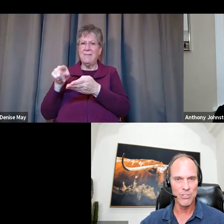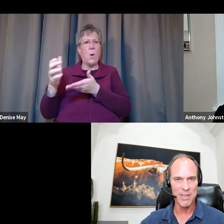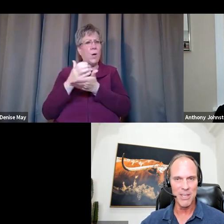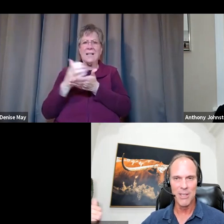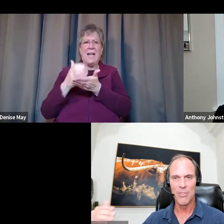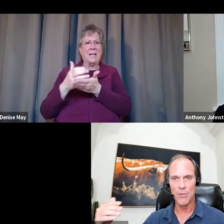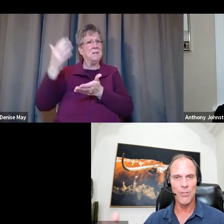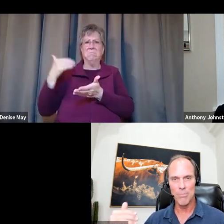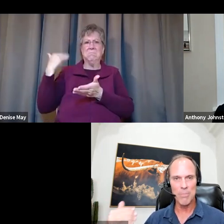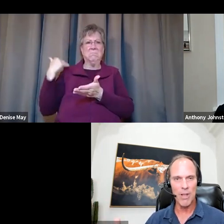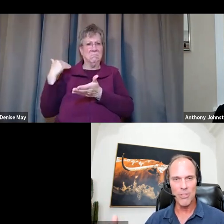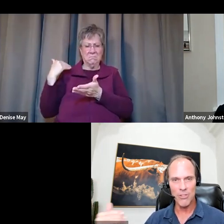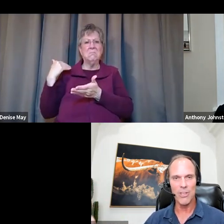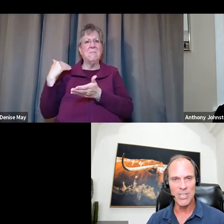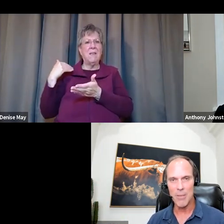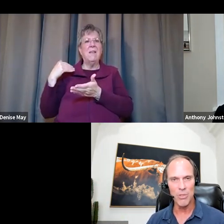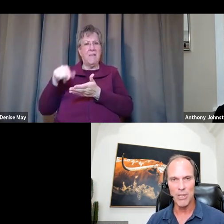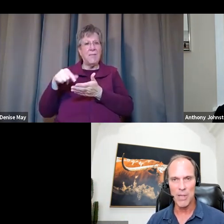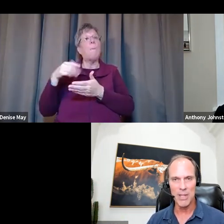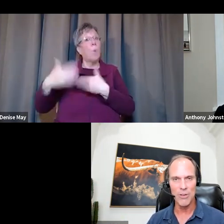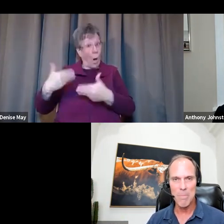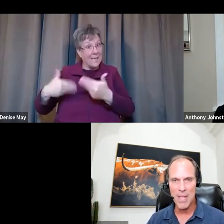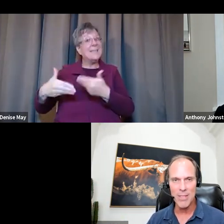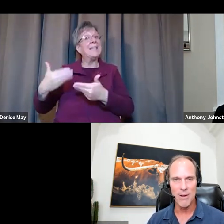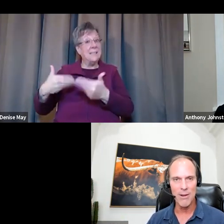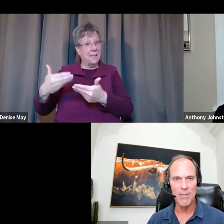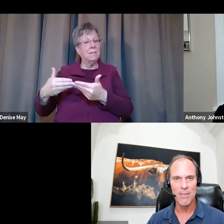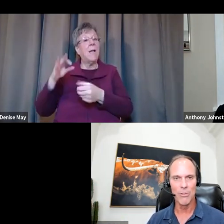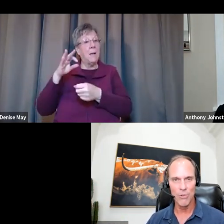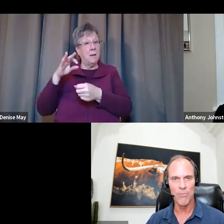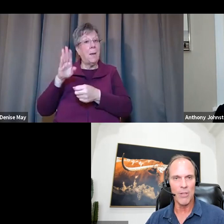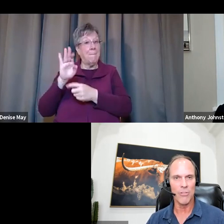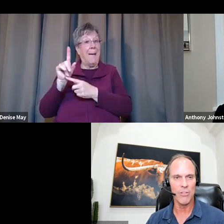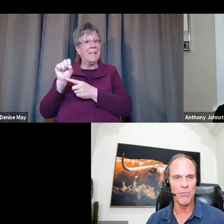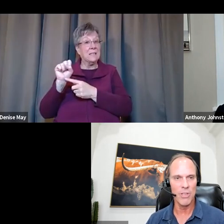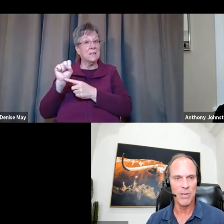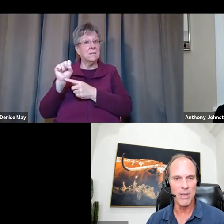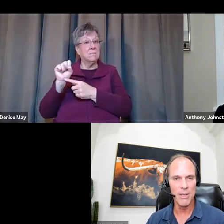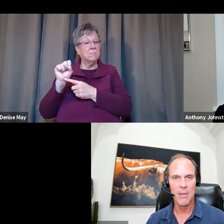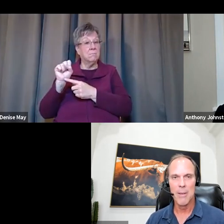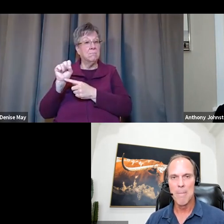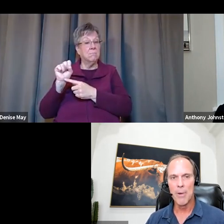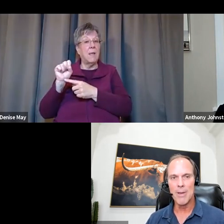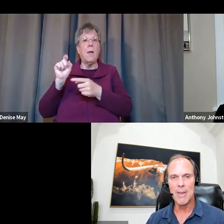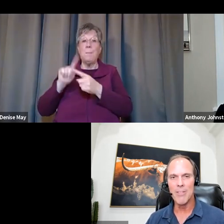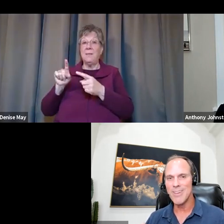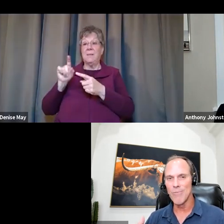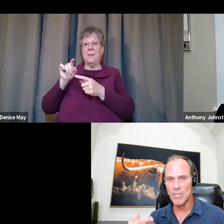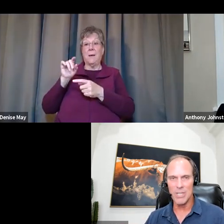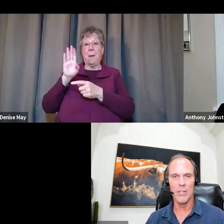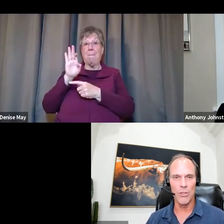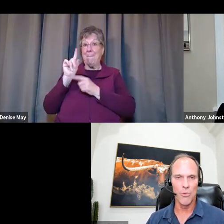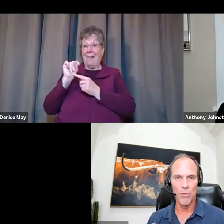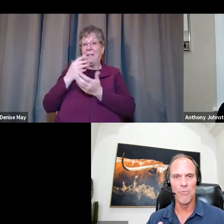or Thursday. They're simply processing and tabulating ballots that have been there in a legal fashion since Tuesday night. But is